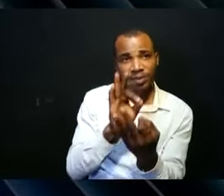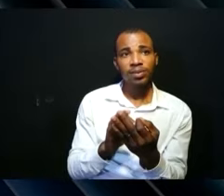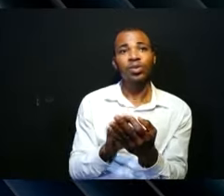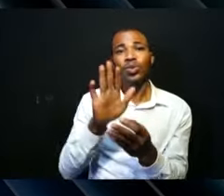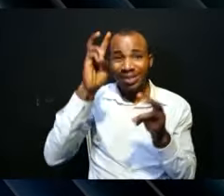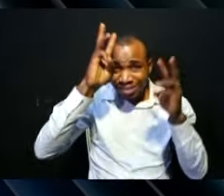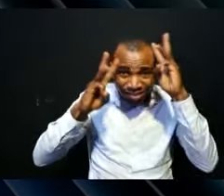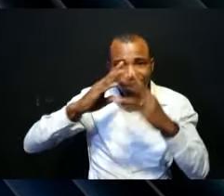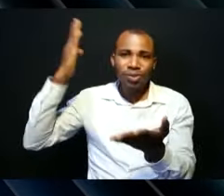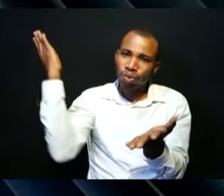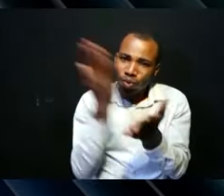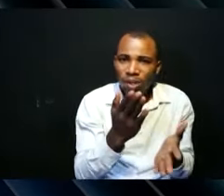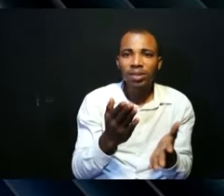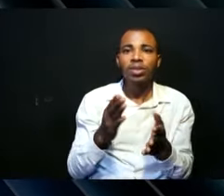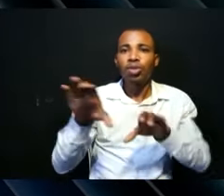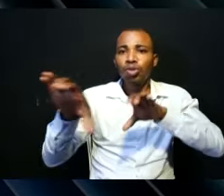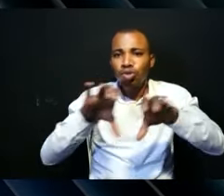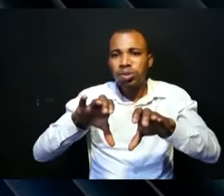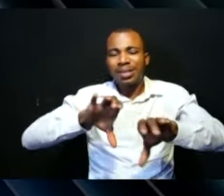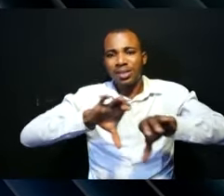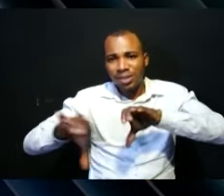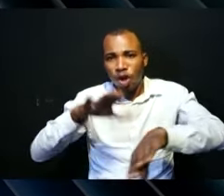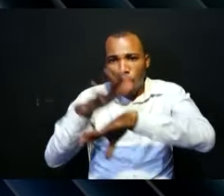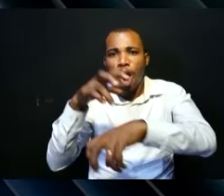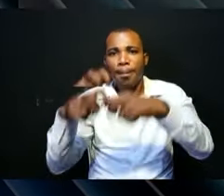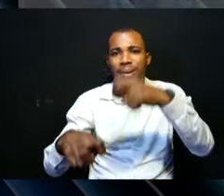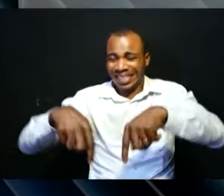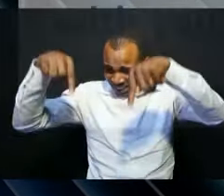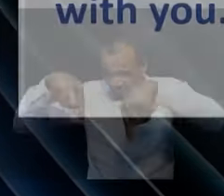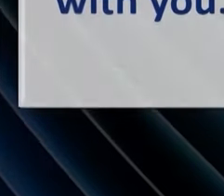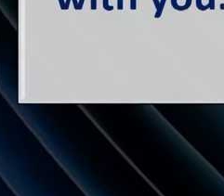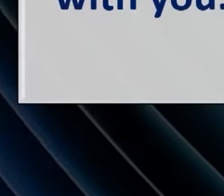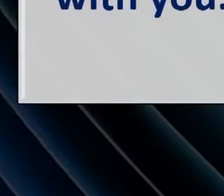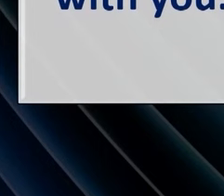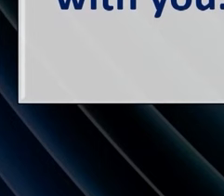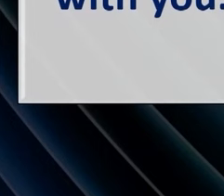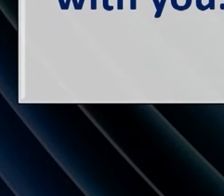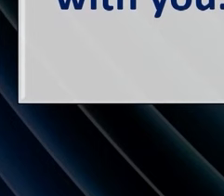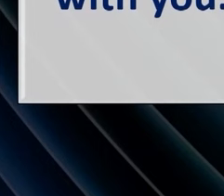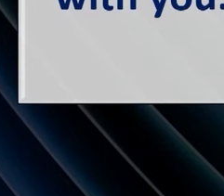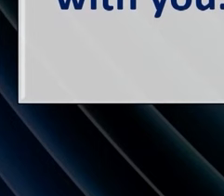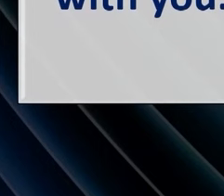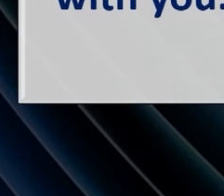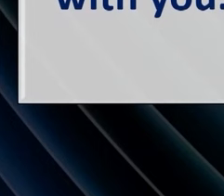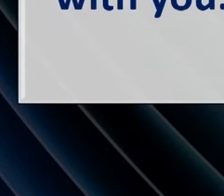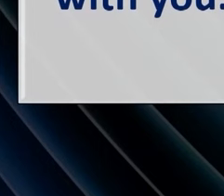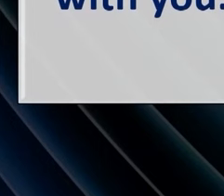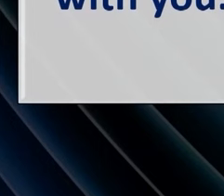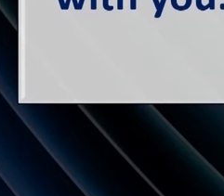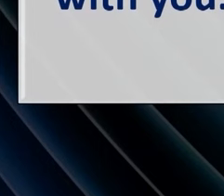worrying. Do something about your situation. Do it today. For God is with